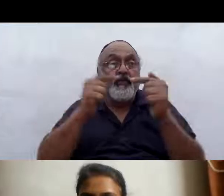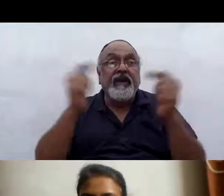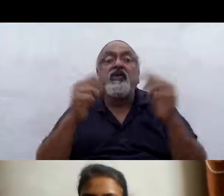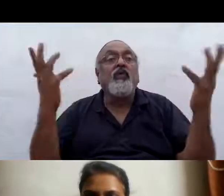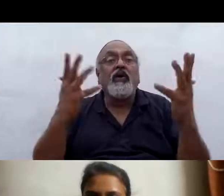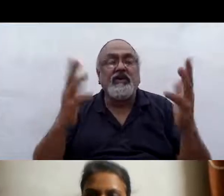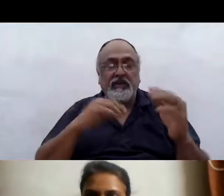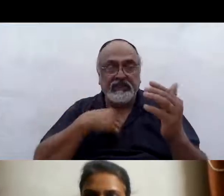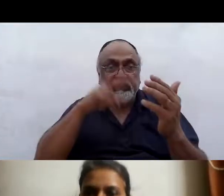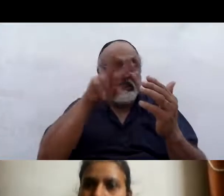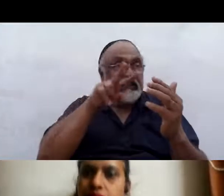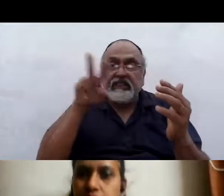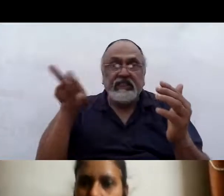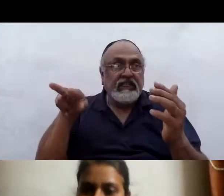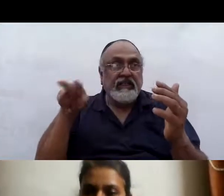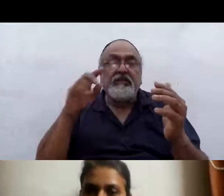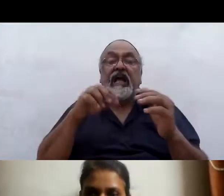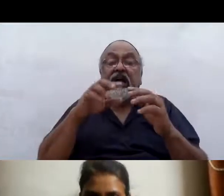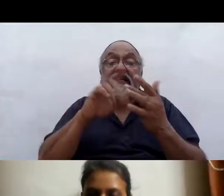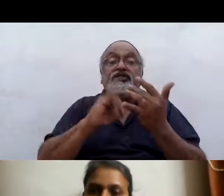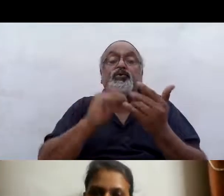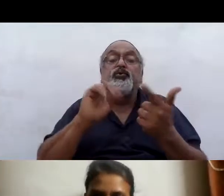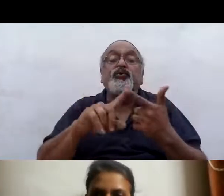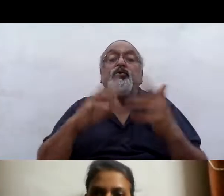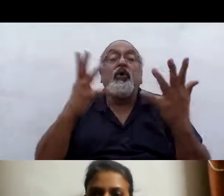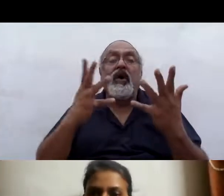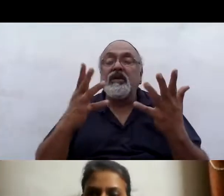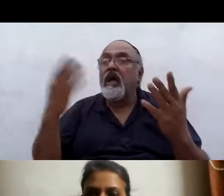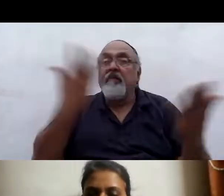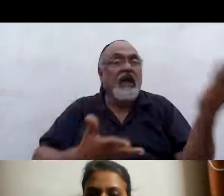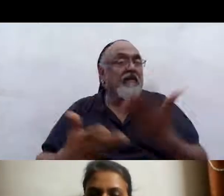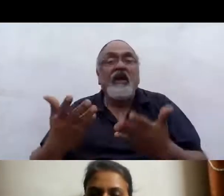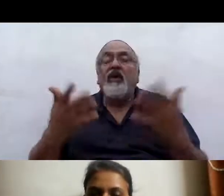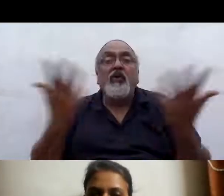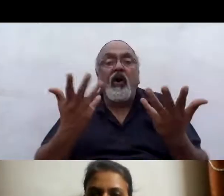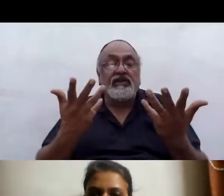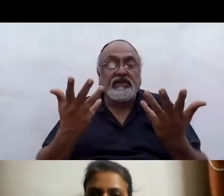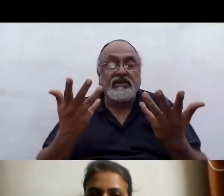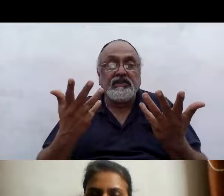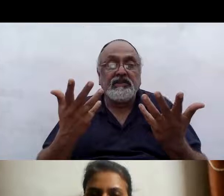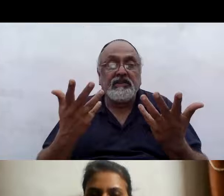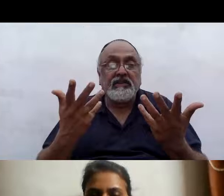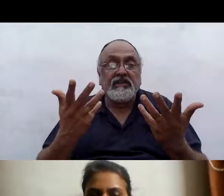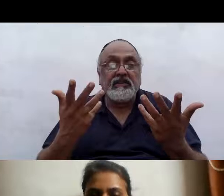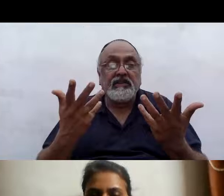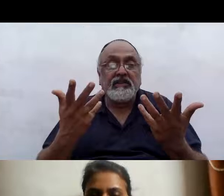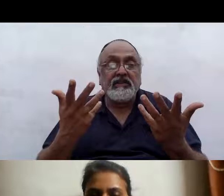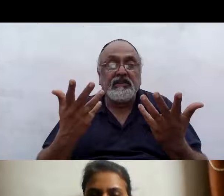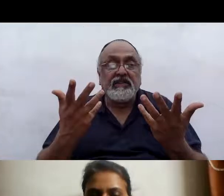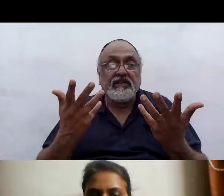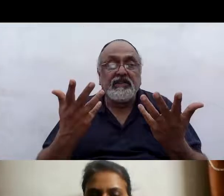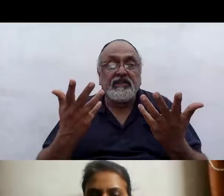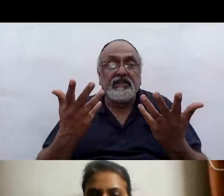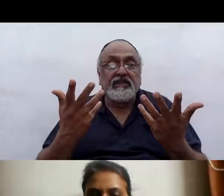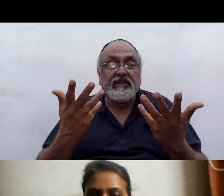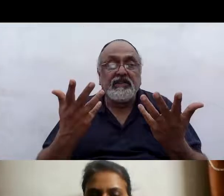should analyze what are the issues and what were the arguments that were put forth by both the parties.